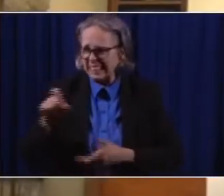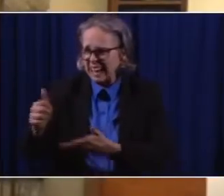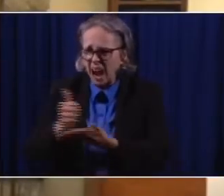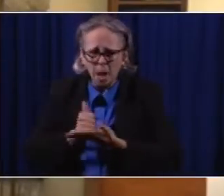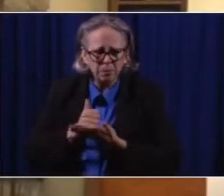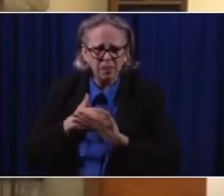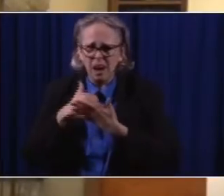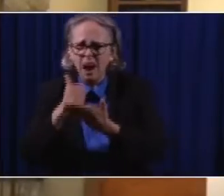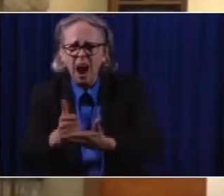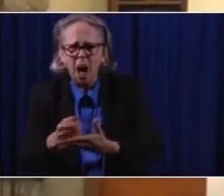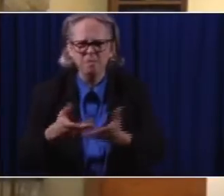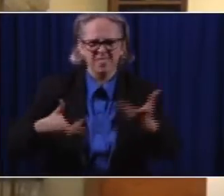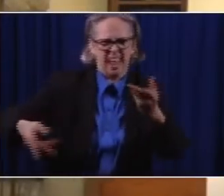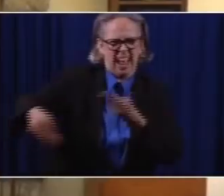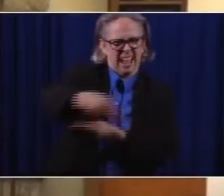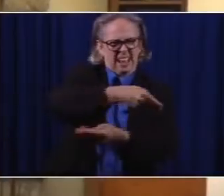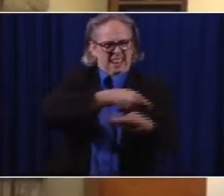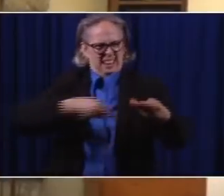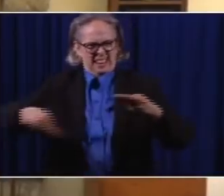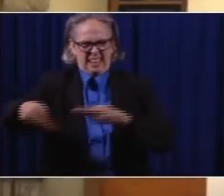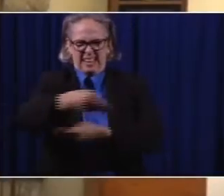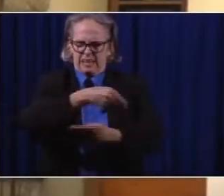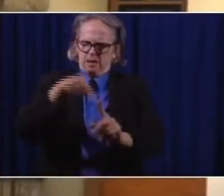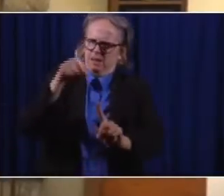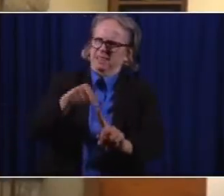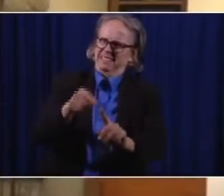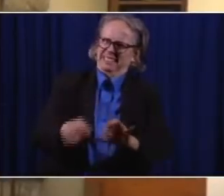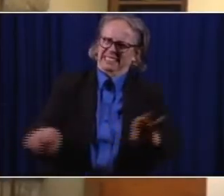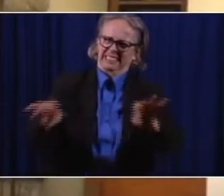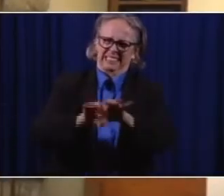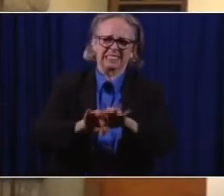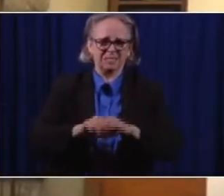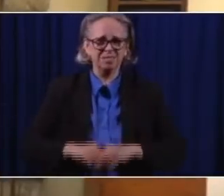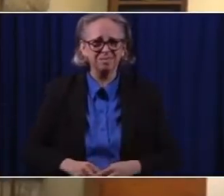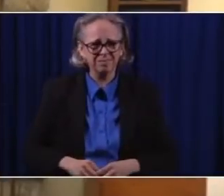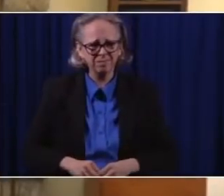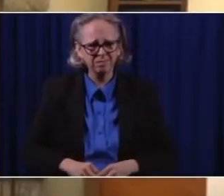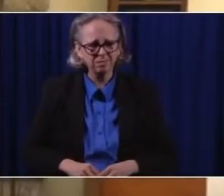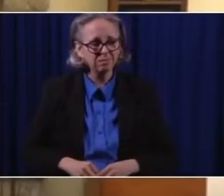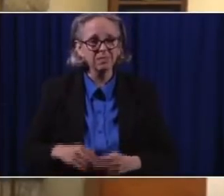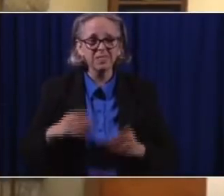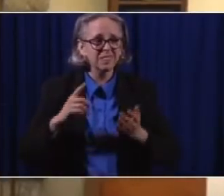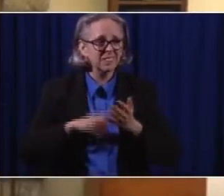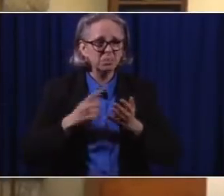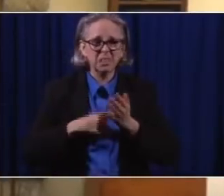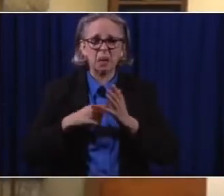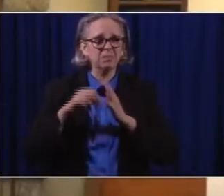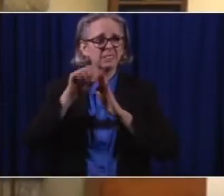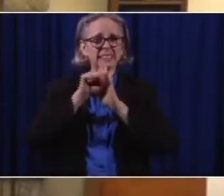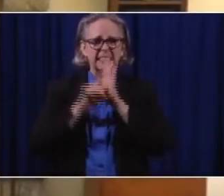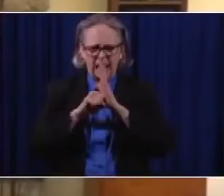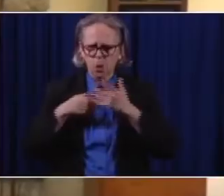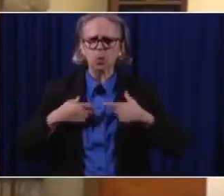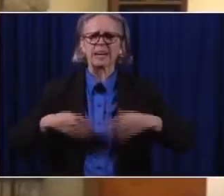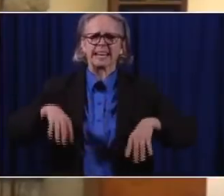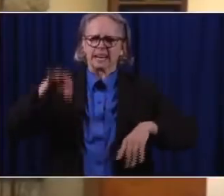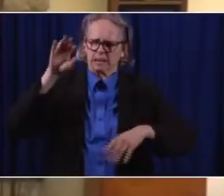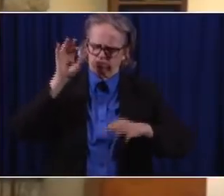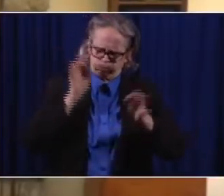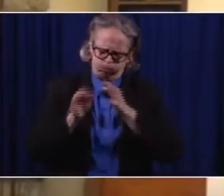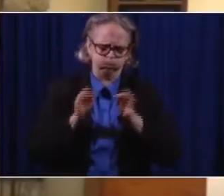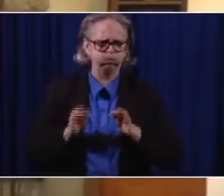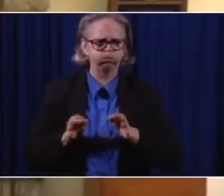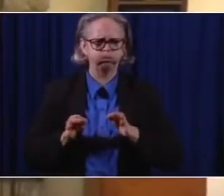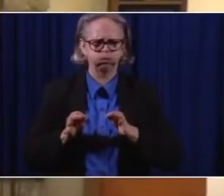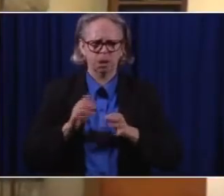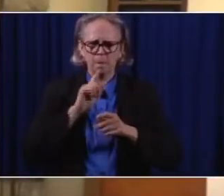do those things. In other cases, it was frankly us explaining to them exactly what is going on, you